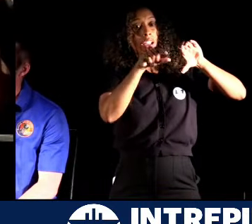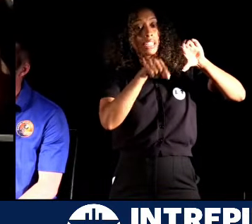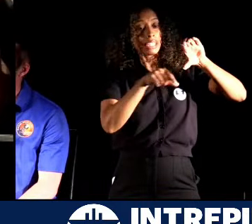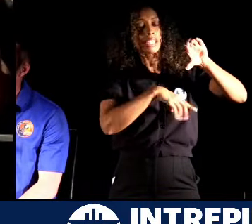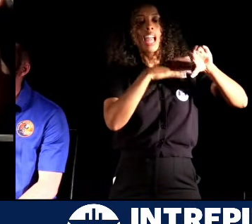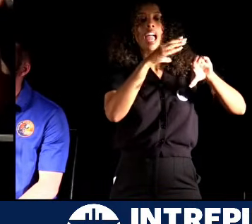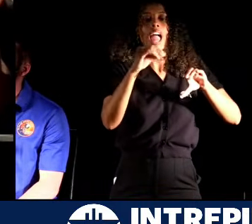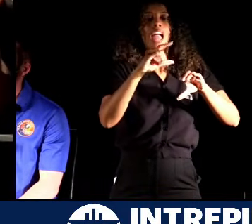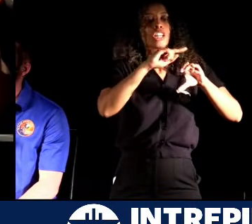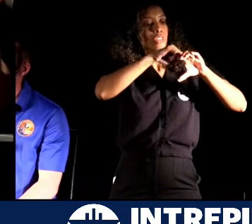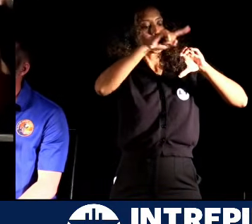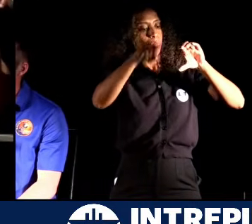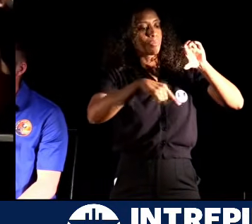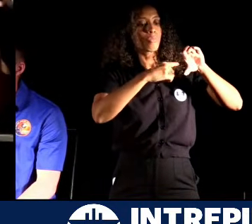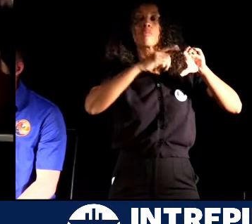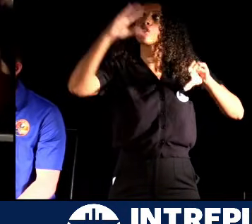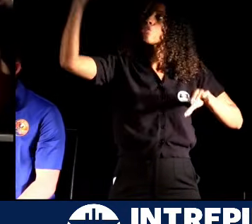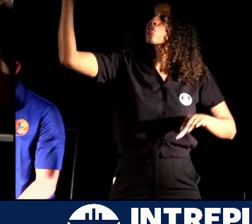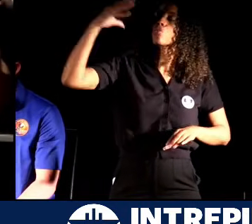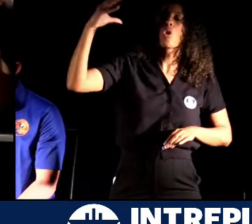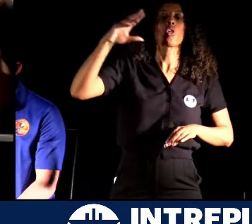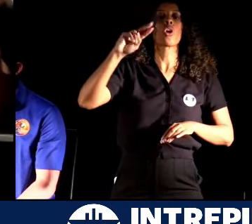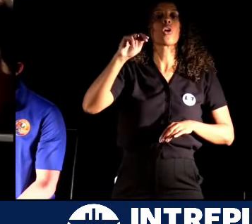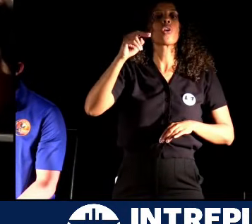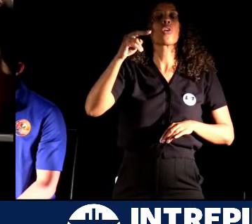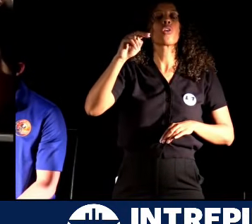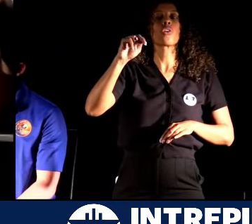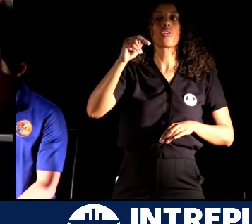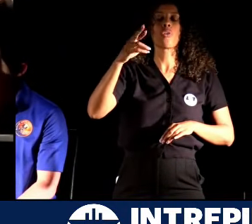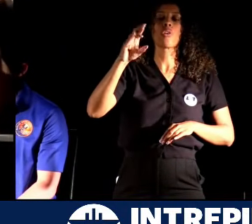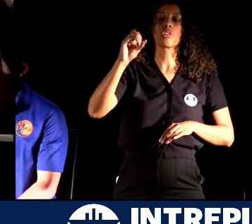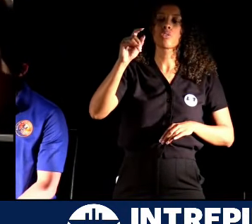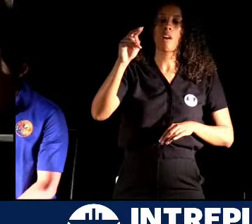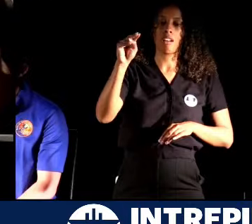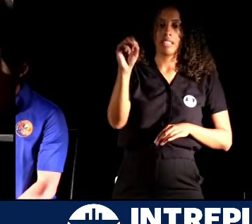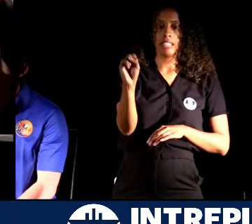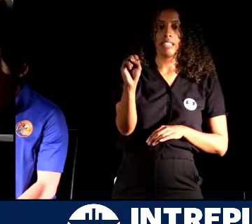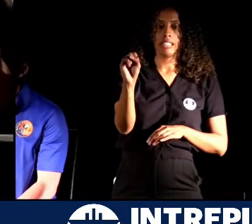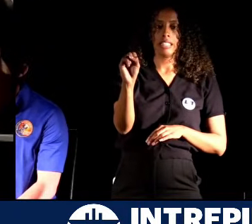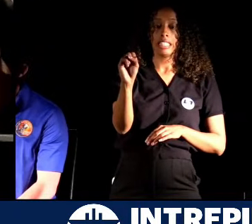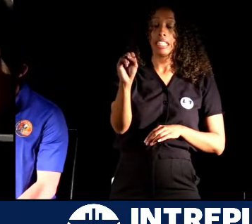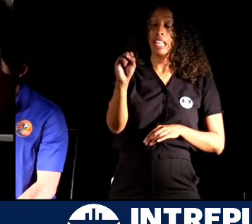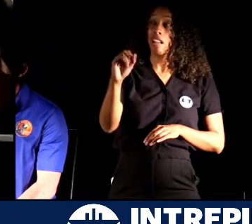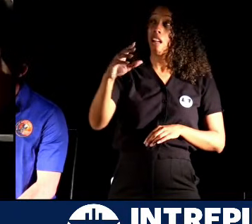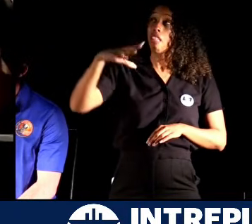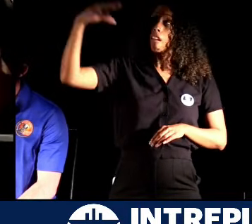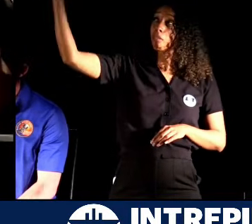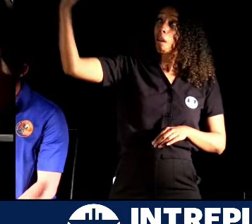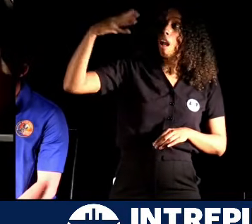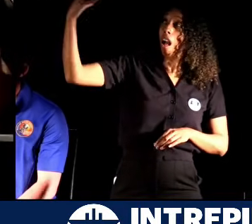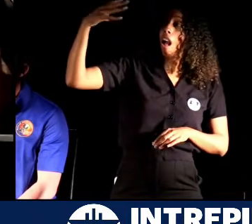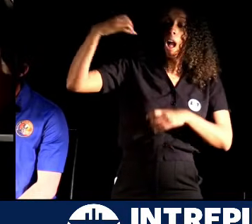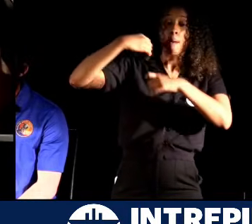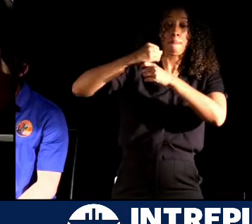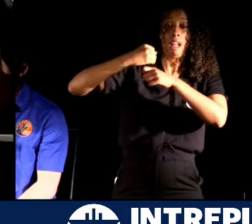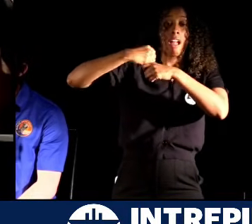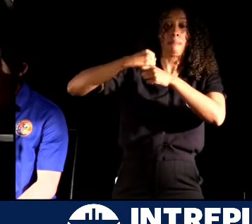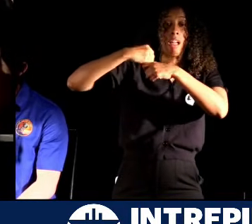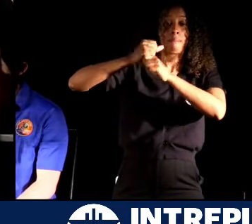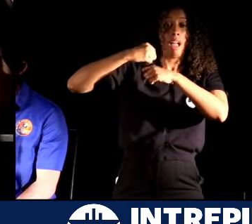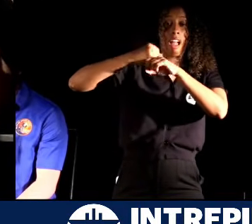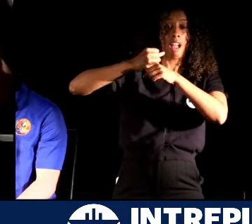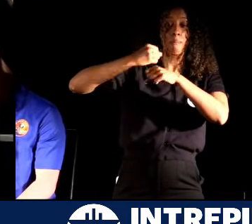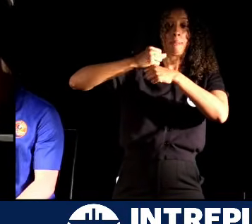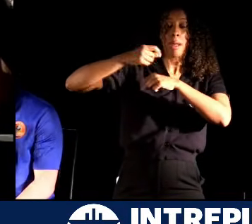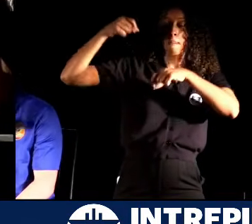particular solar neutrons, there is an issue about them. They decay so fast. The sun produces them, but very soon they will